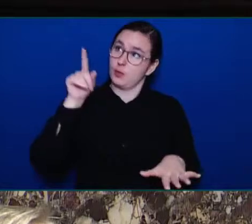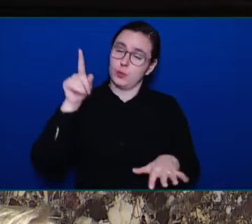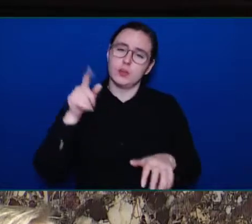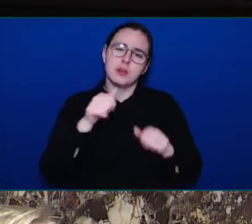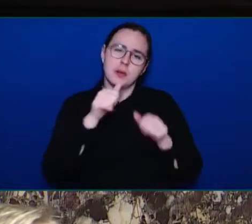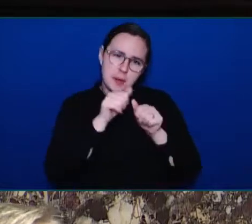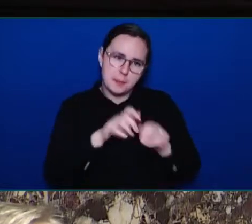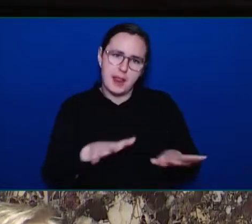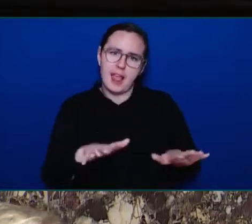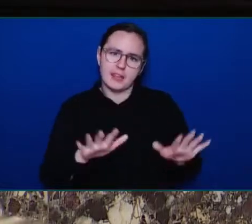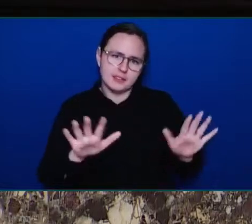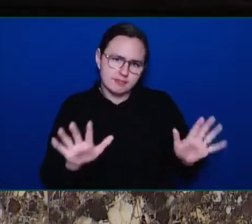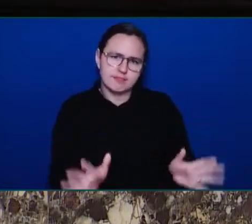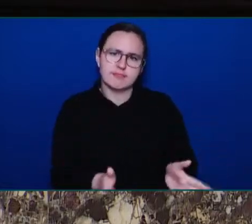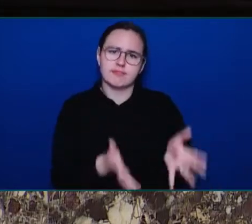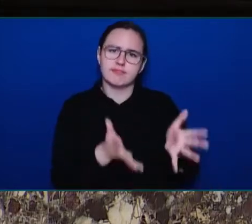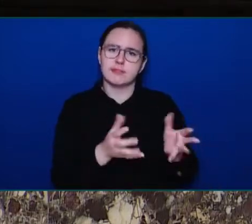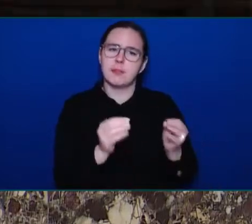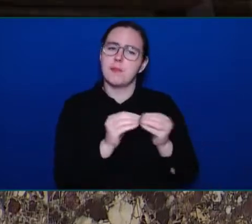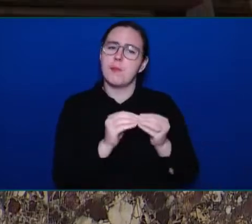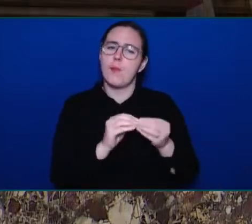amen.